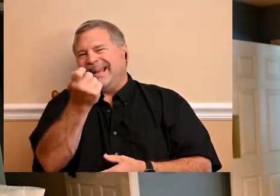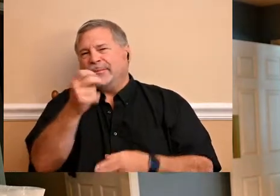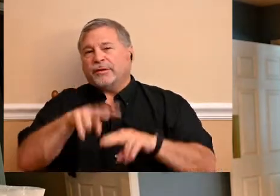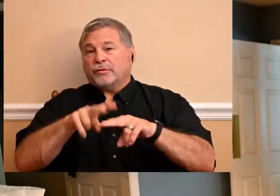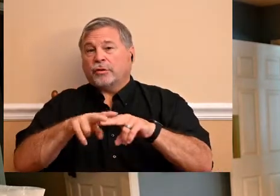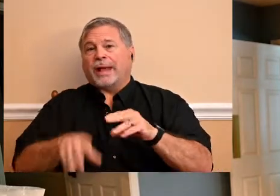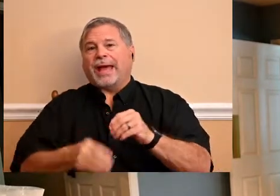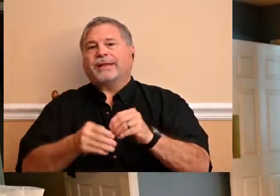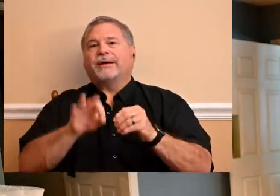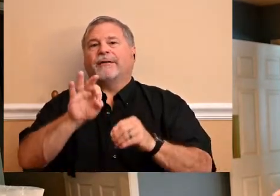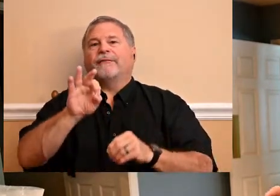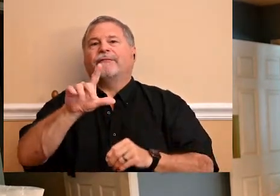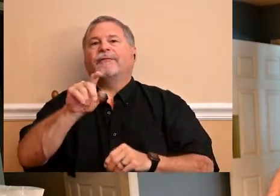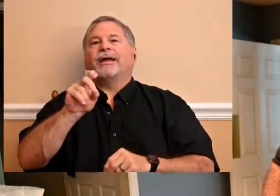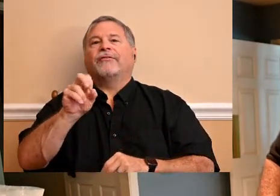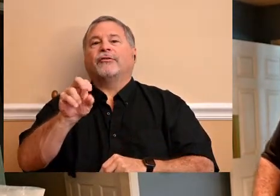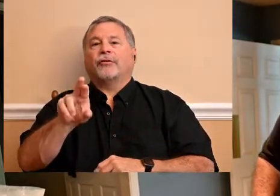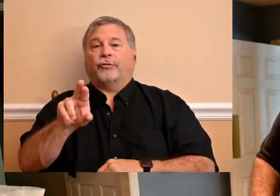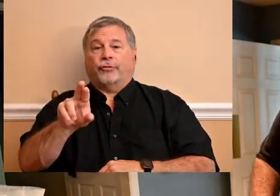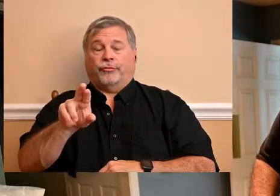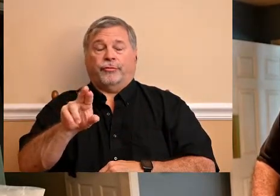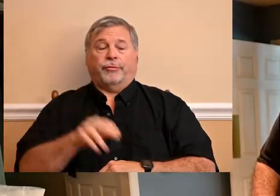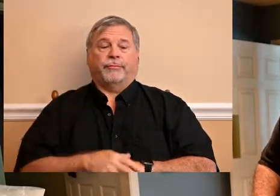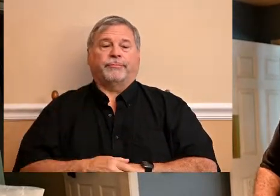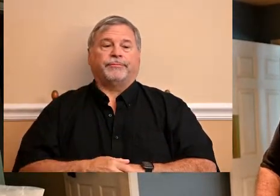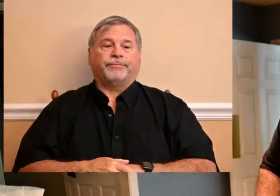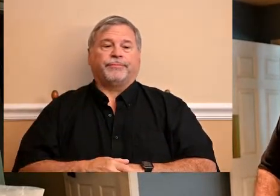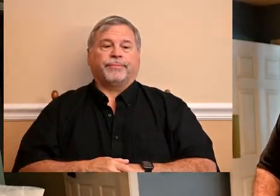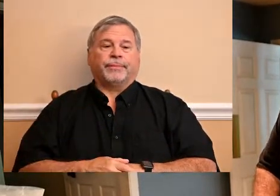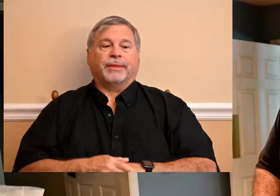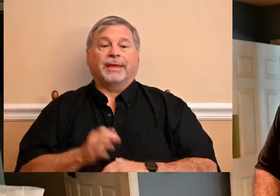cooking, a little bit of salt adds flavor.